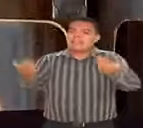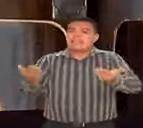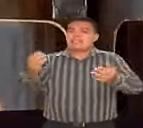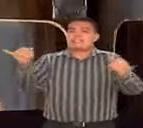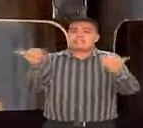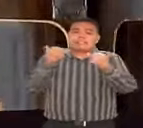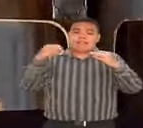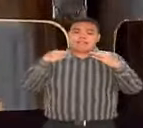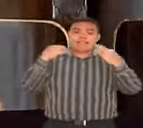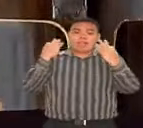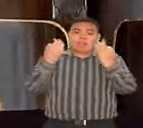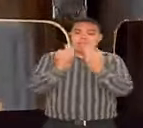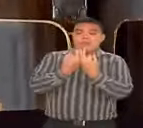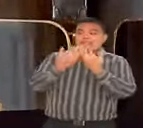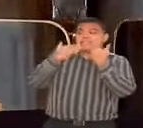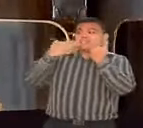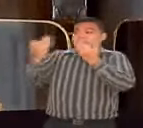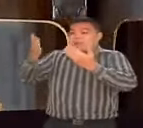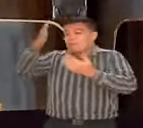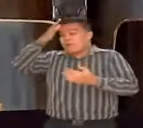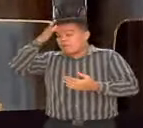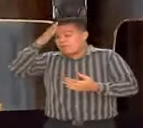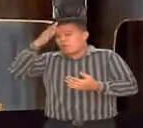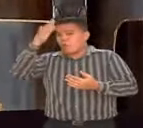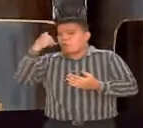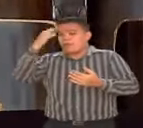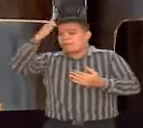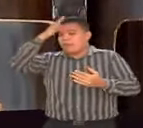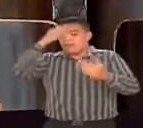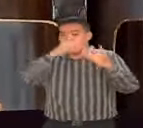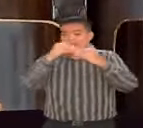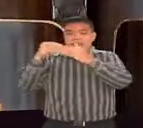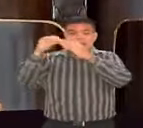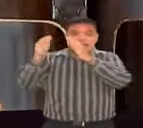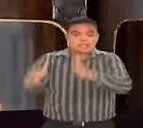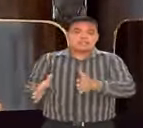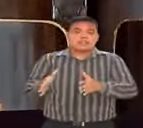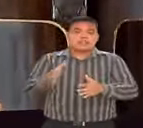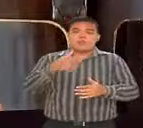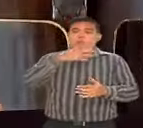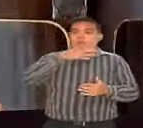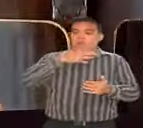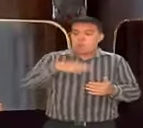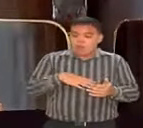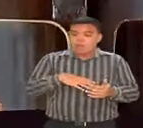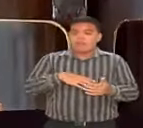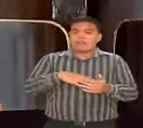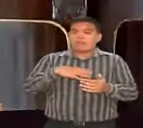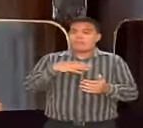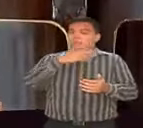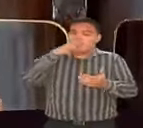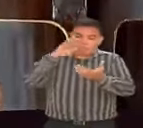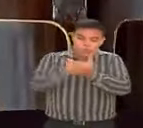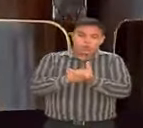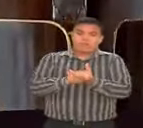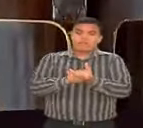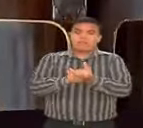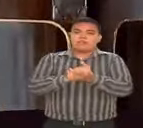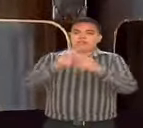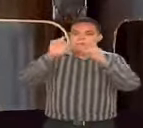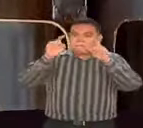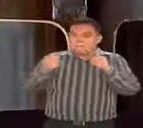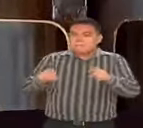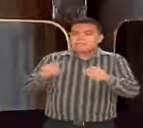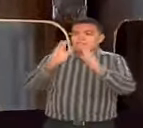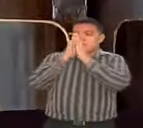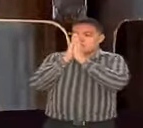amahan. Pray for your leader. Wives, pray for your husband. For your husband has been